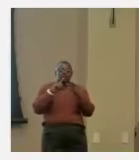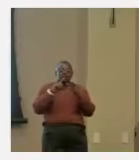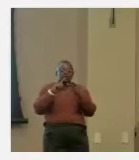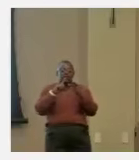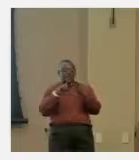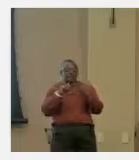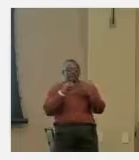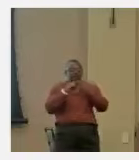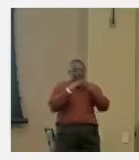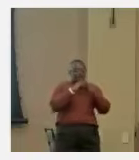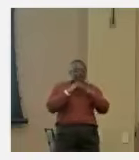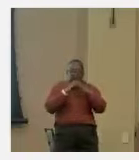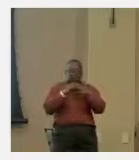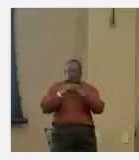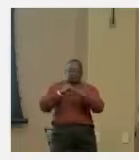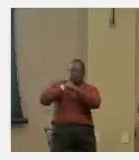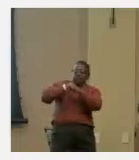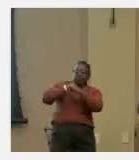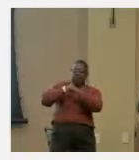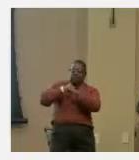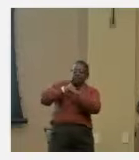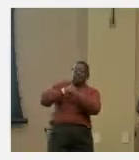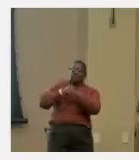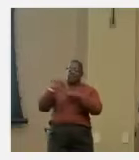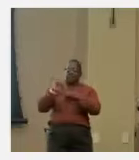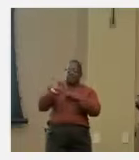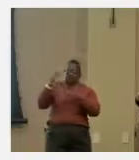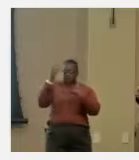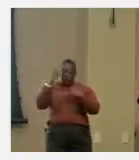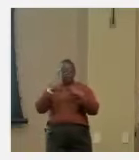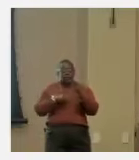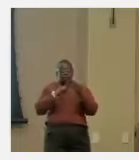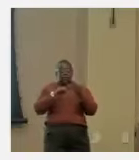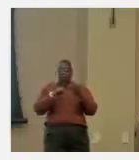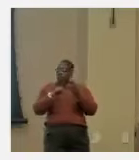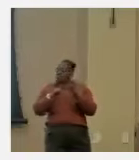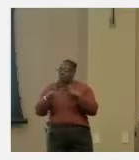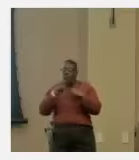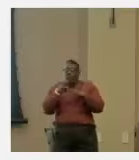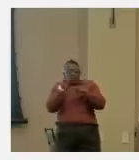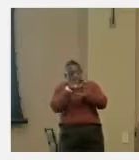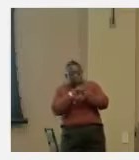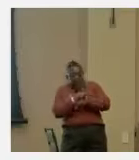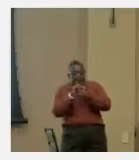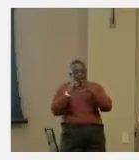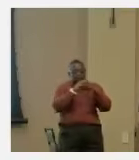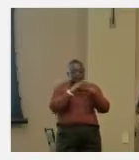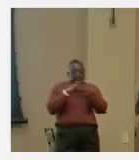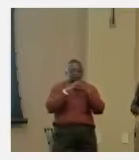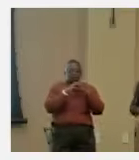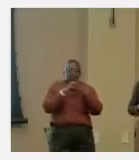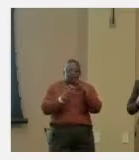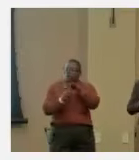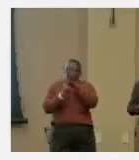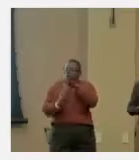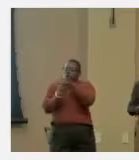immediately reactive to infections. They're the kind of the first responders. And then we have the adaptive immunity, and those are the cells that come in later.